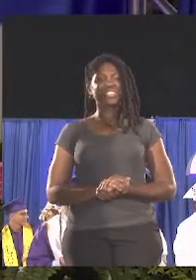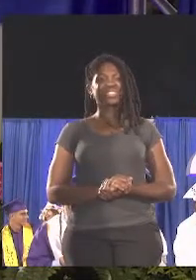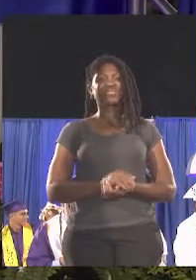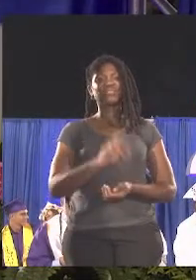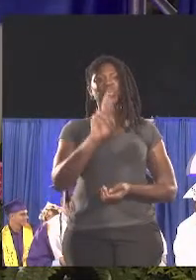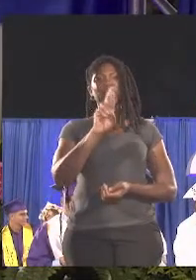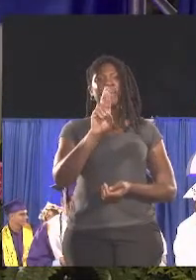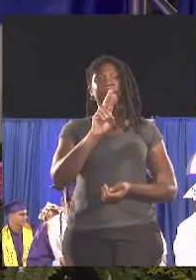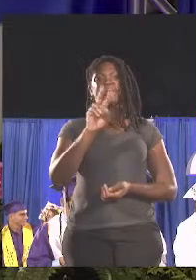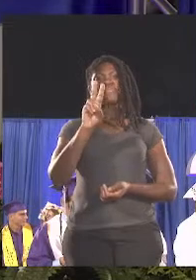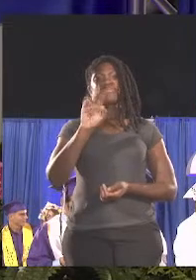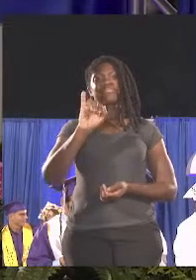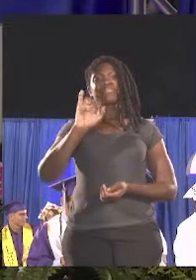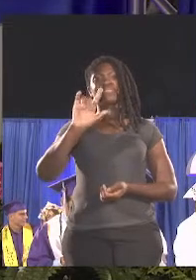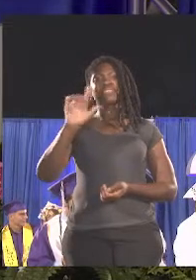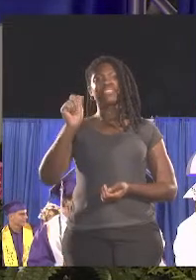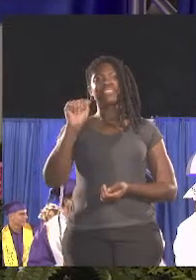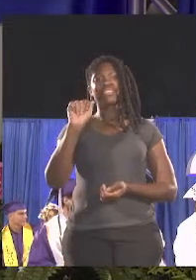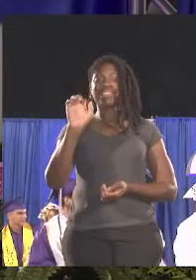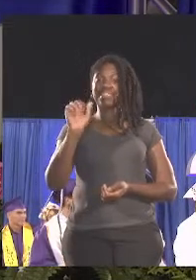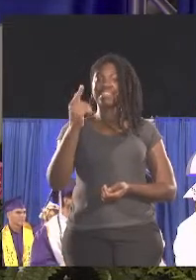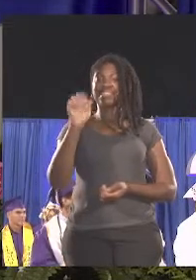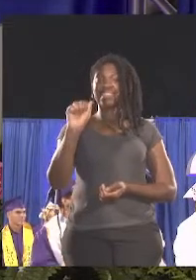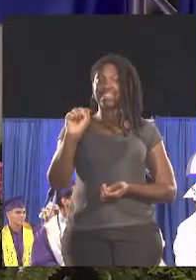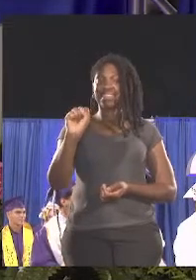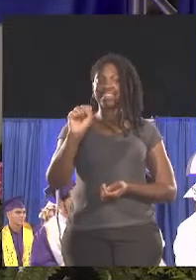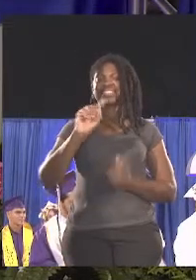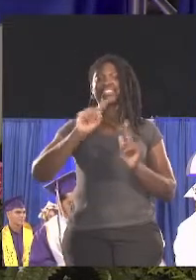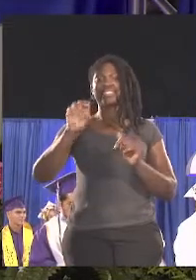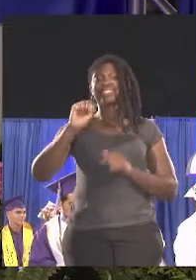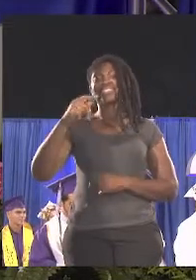Rafael Villegas, St. Philip's College.